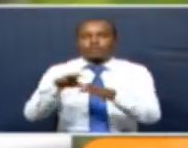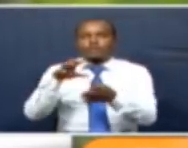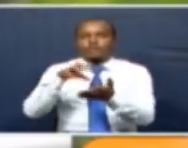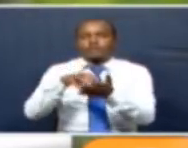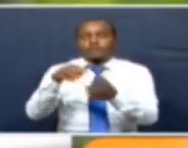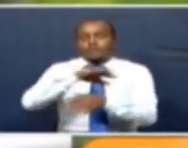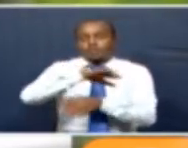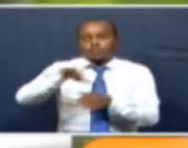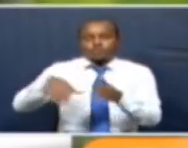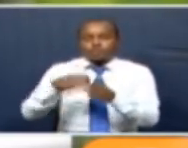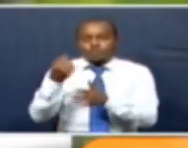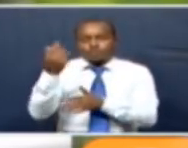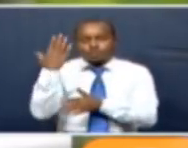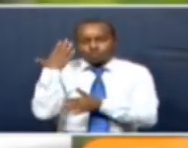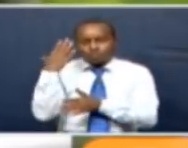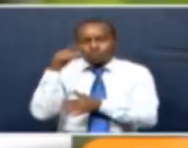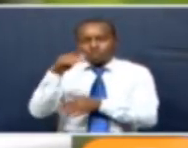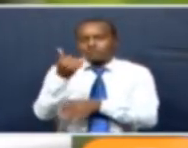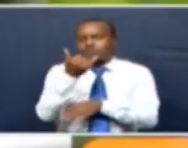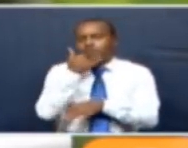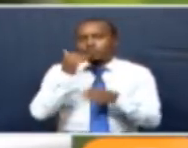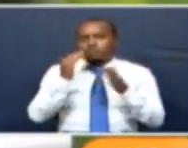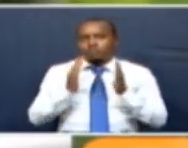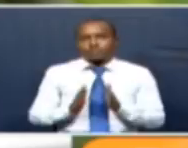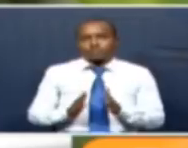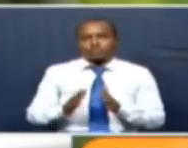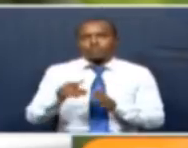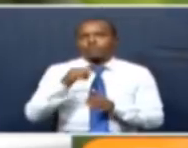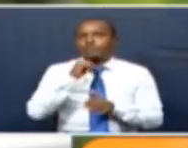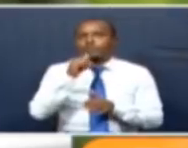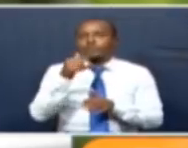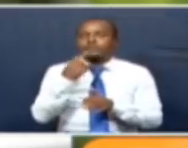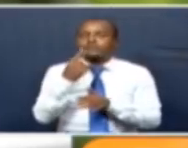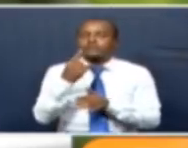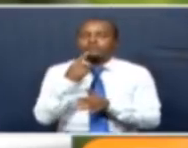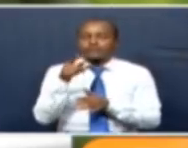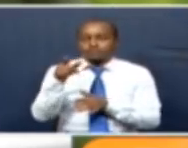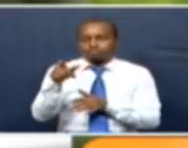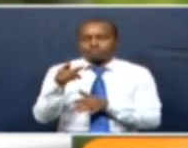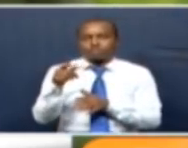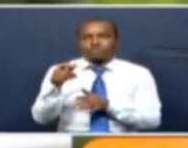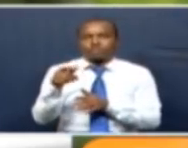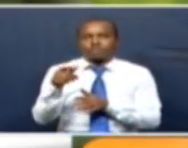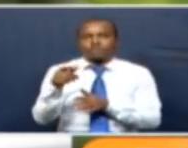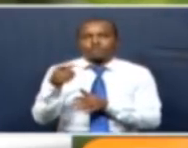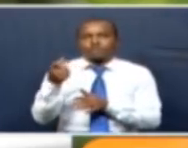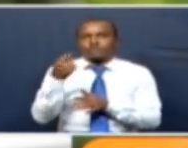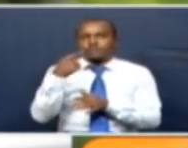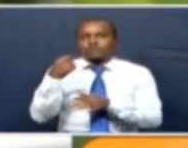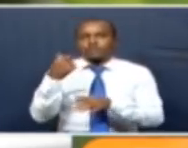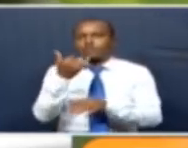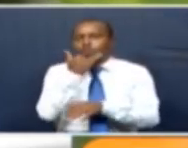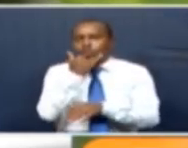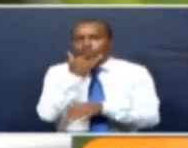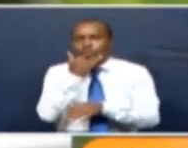know that this was a wrong patient. We are not even saying that he was treated